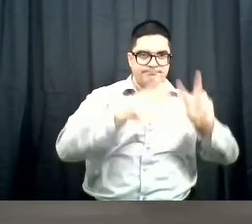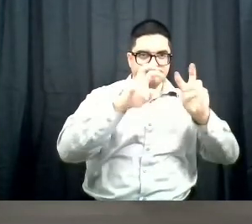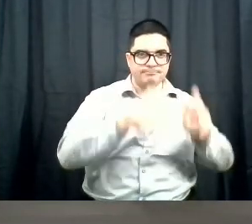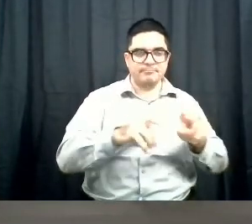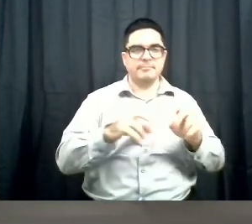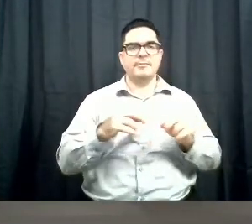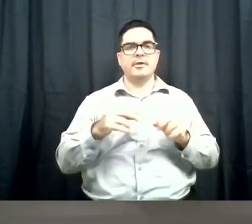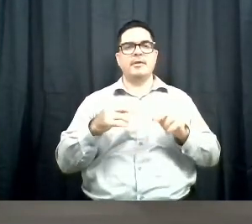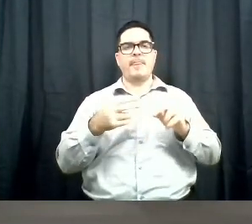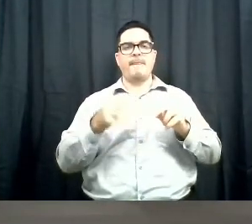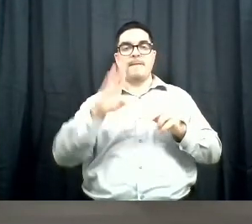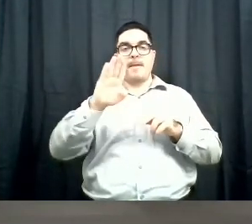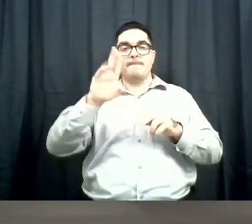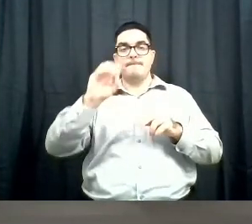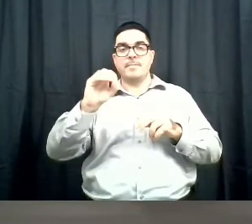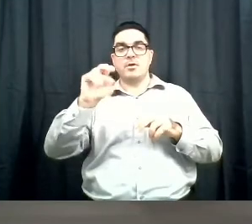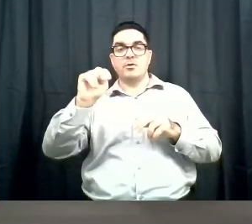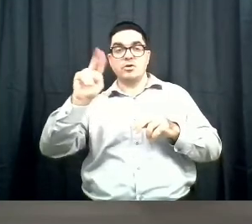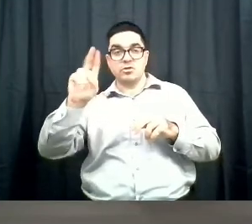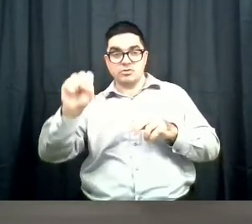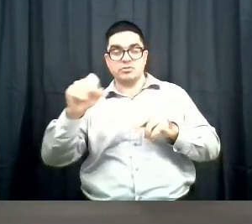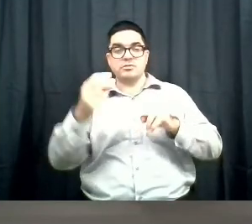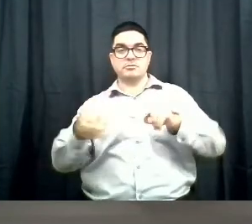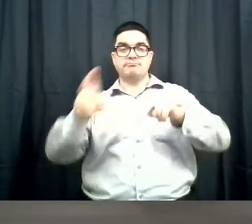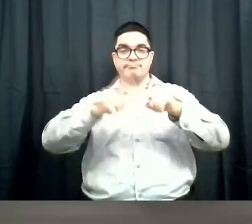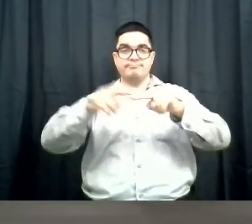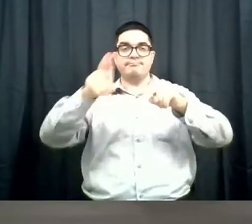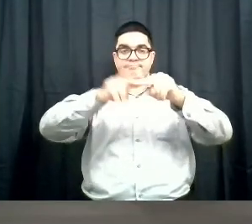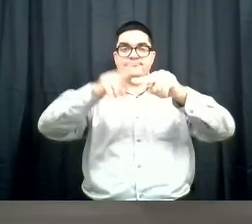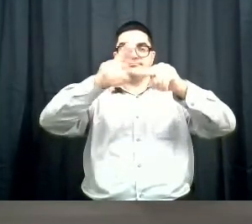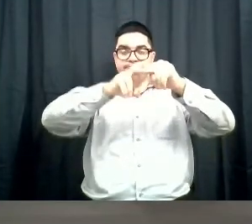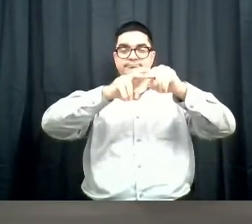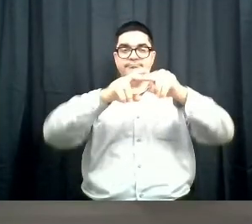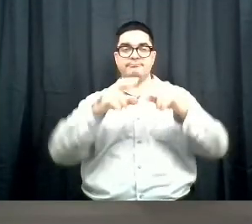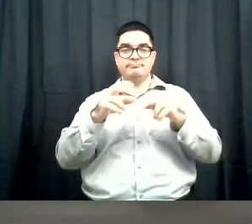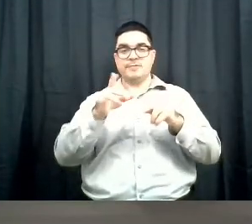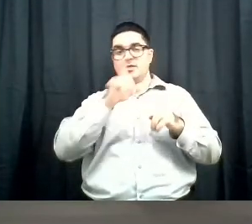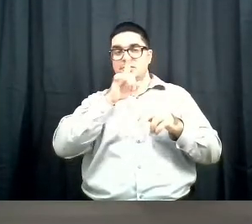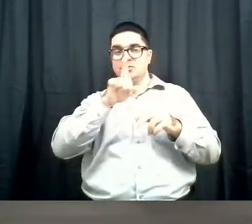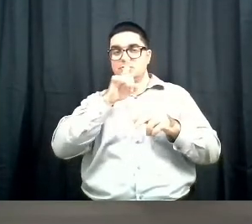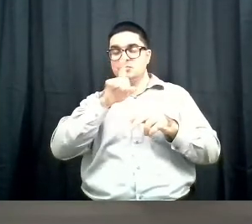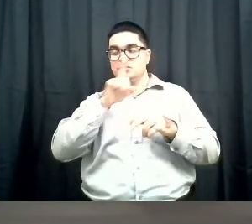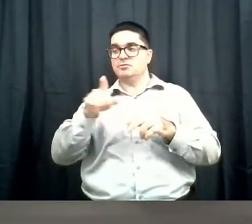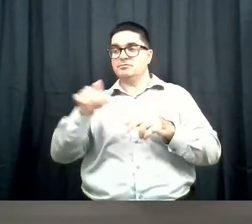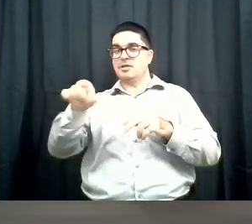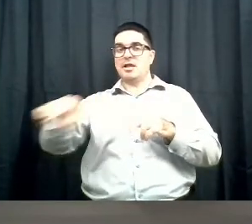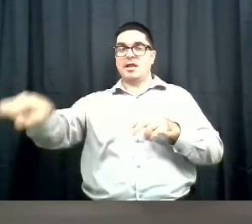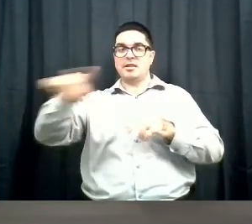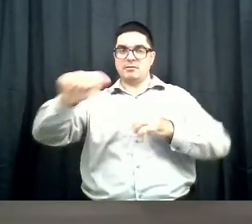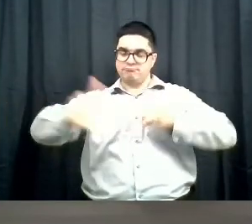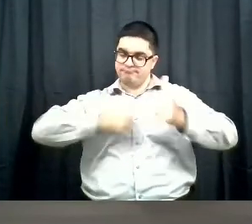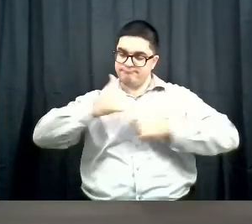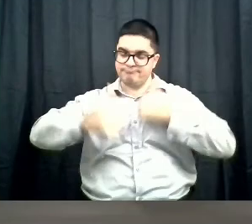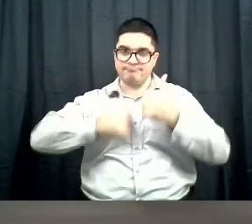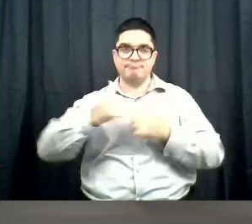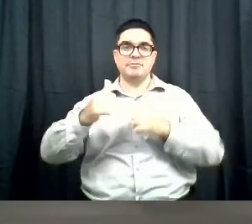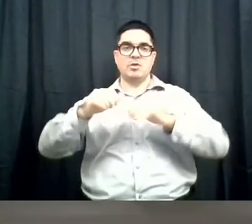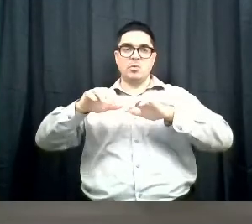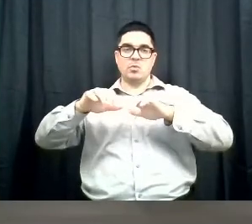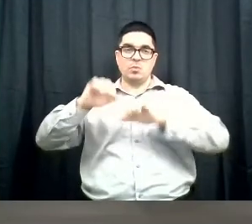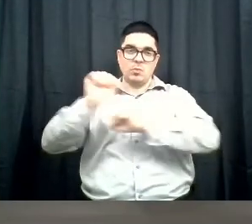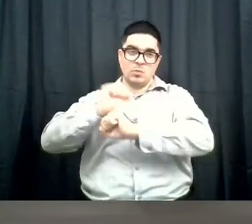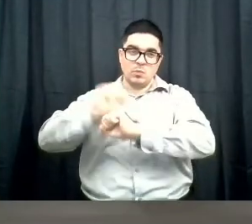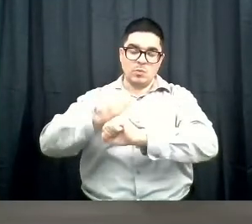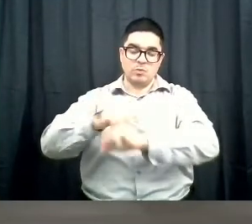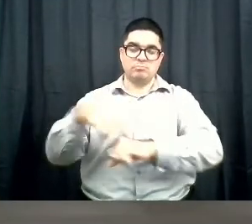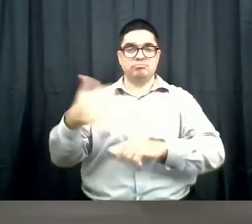as a result of the very hard work that and commitment and sacrifice that you described. Those one-time bonuses were delivered